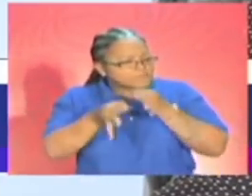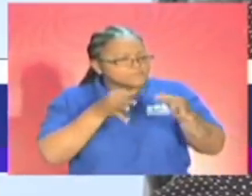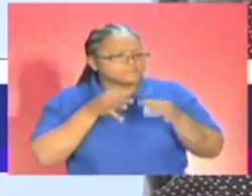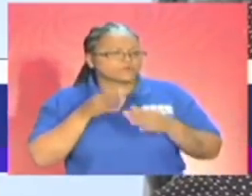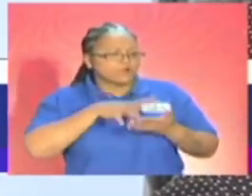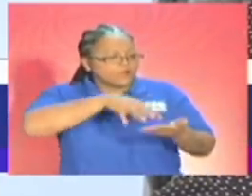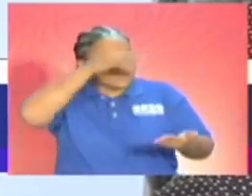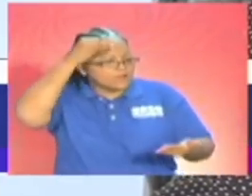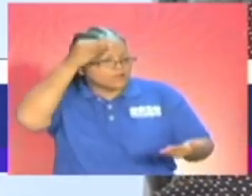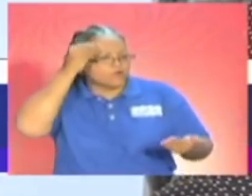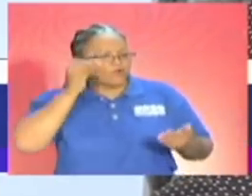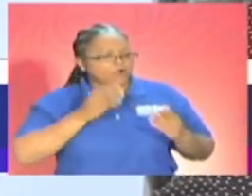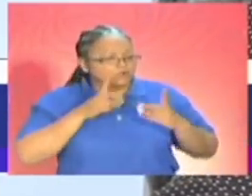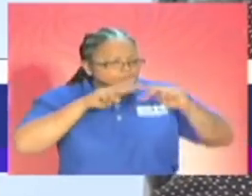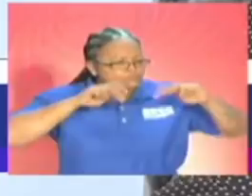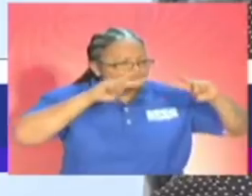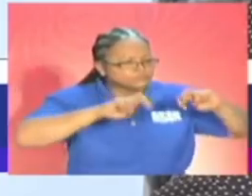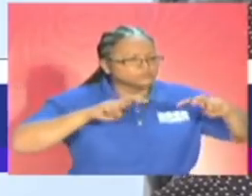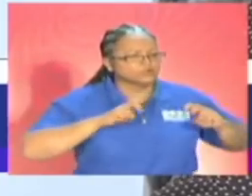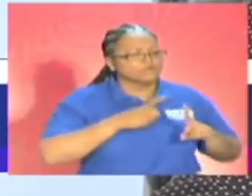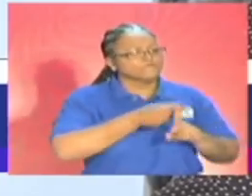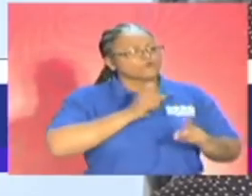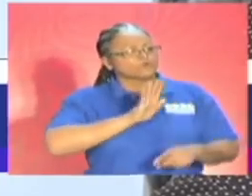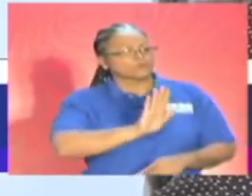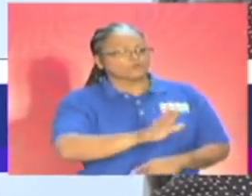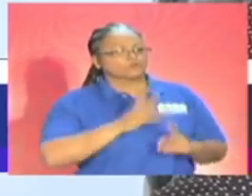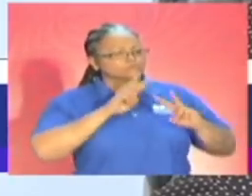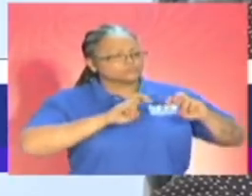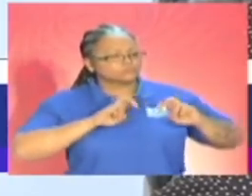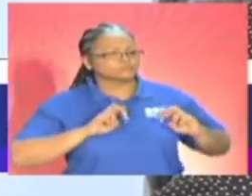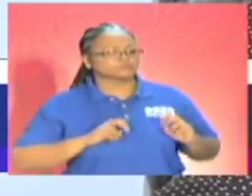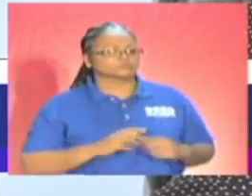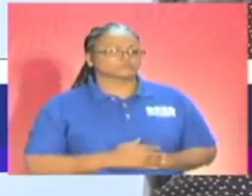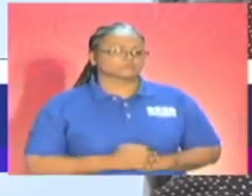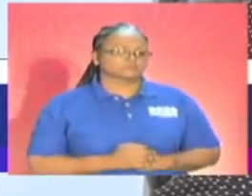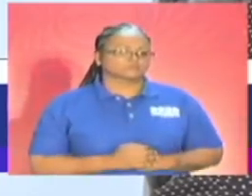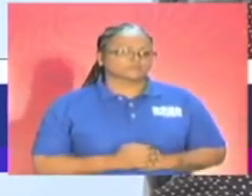good sources, the risk of being harmed by the vaccine is